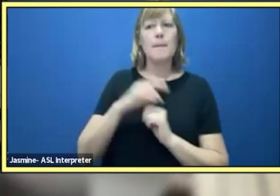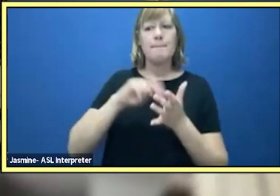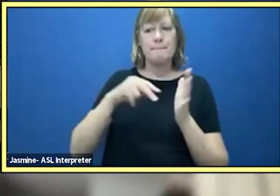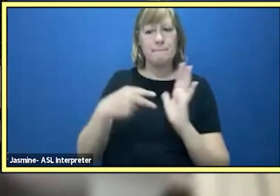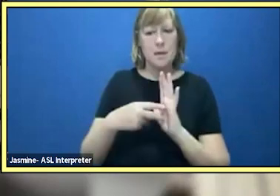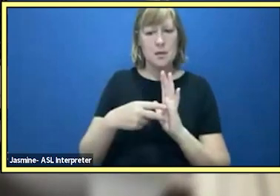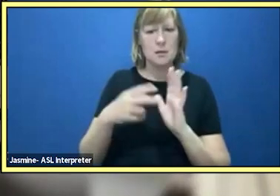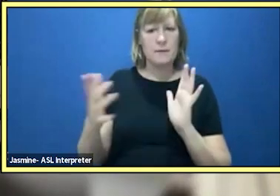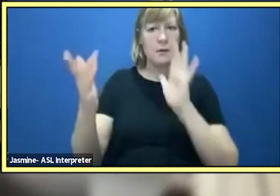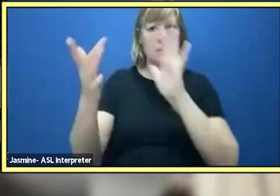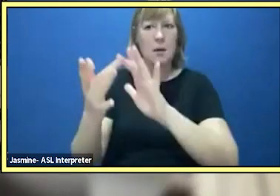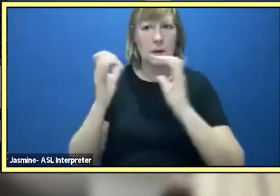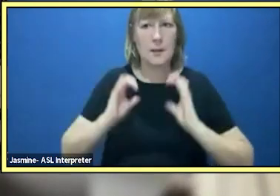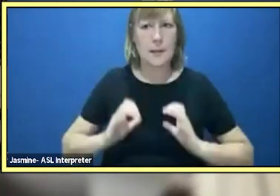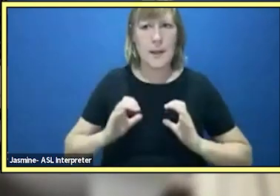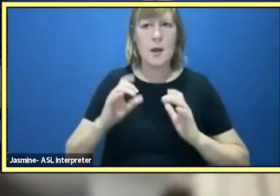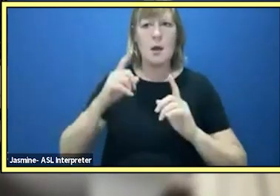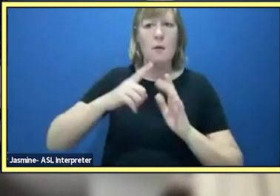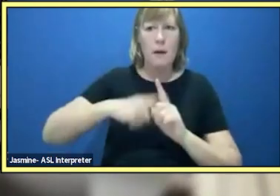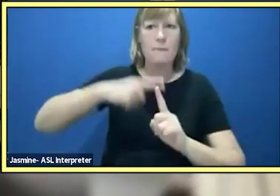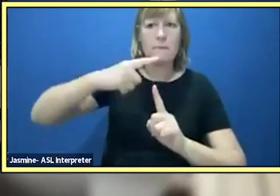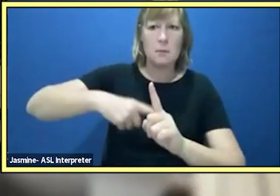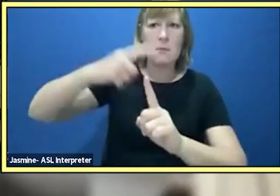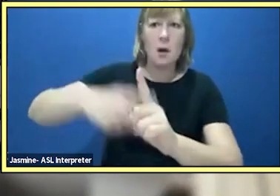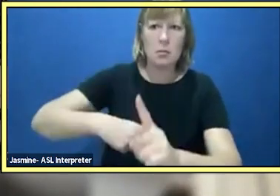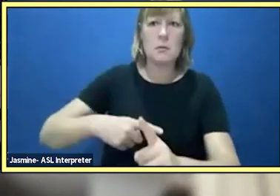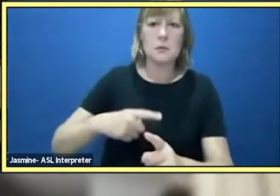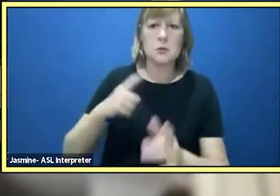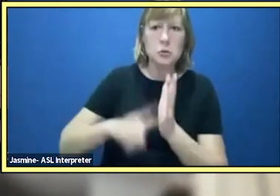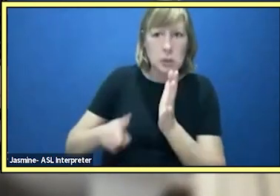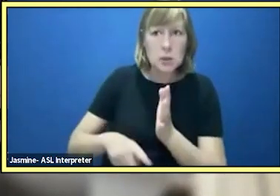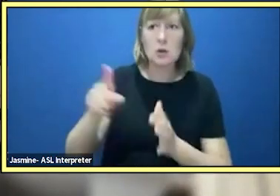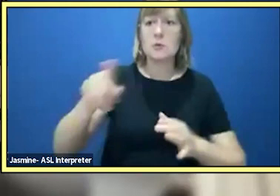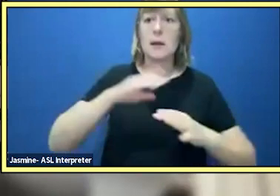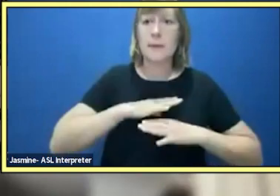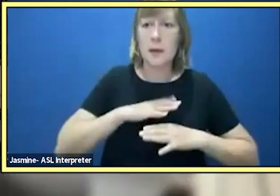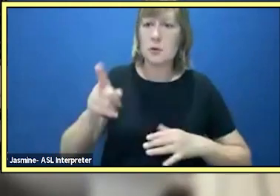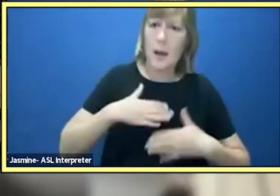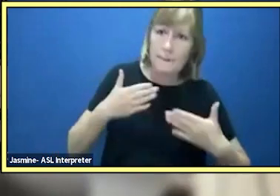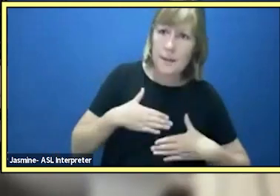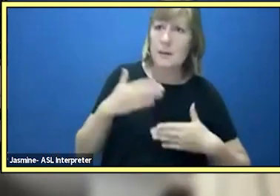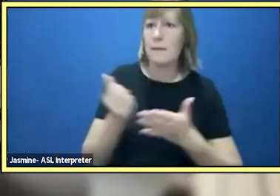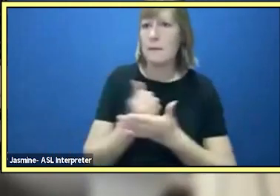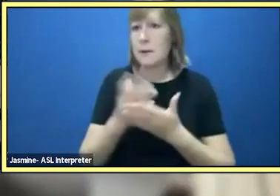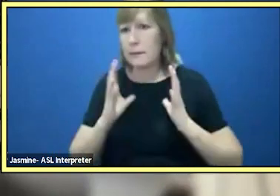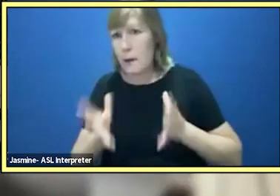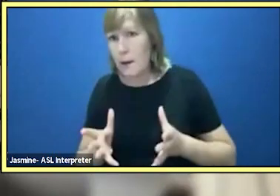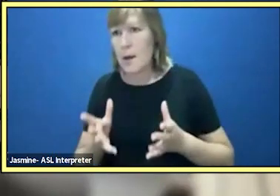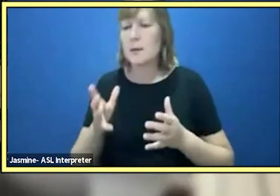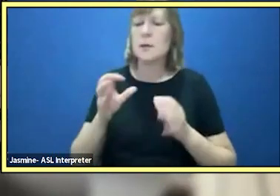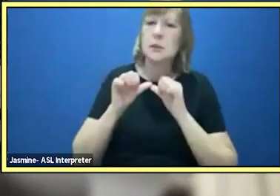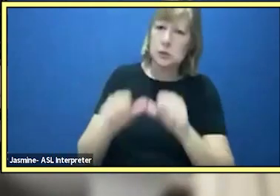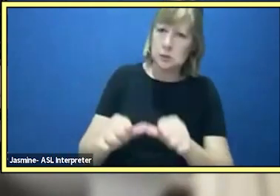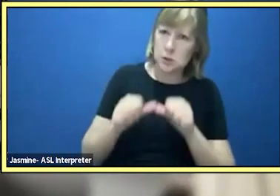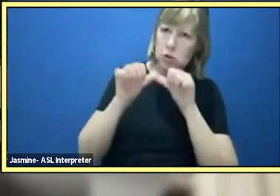and making sure that we're along that way collecting information that we need for our federal